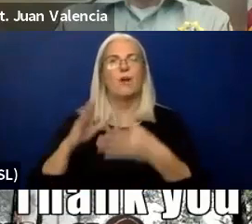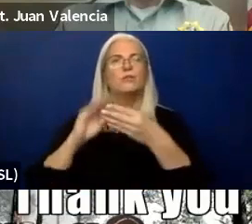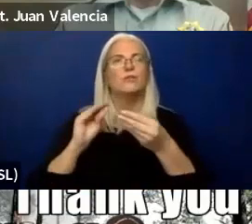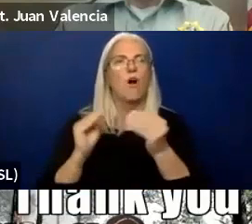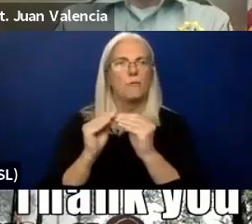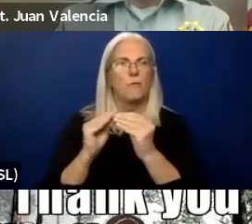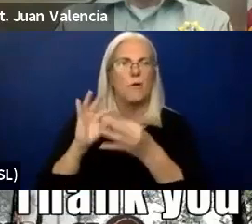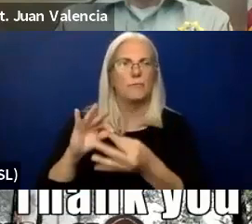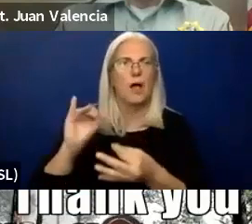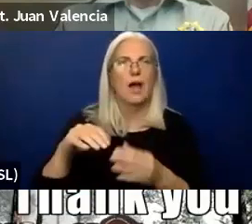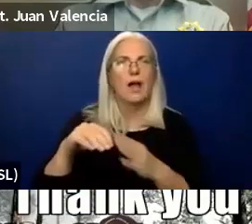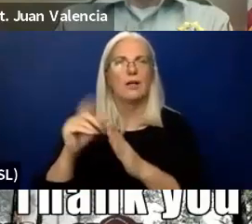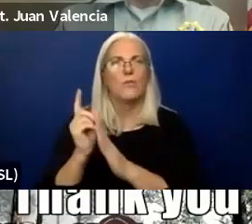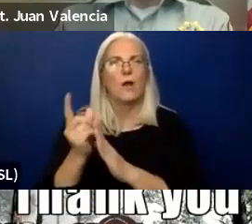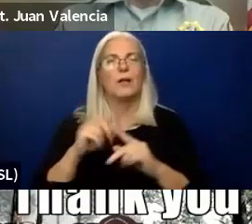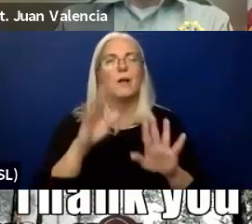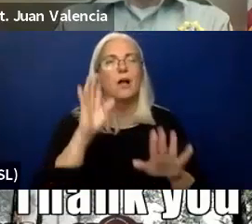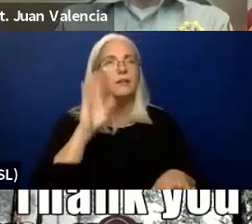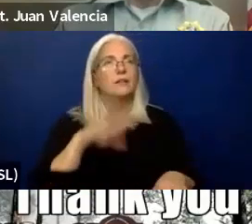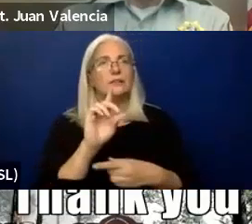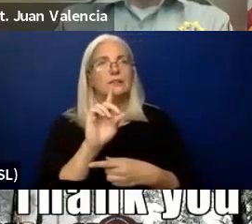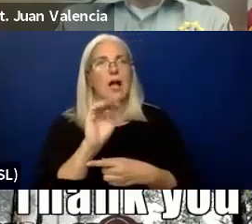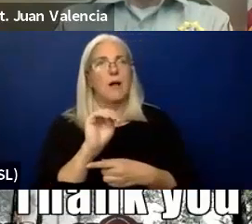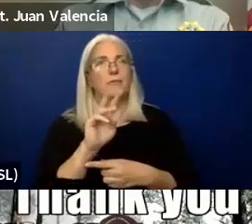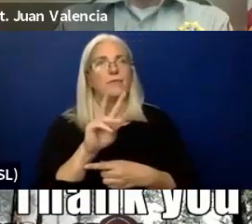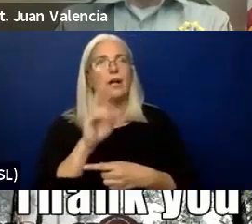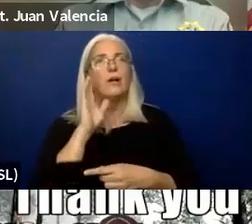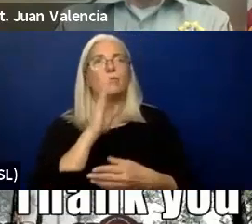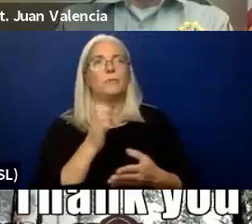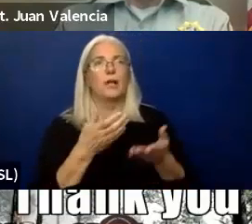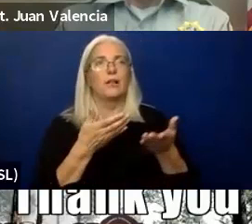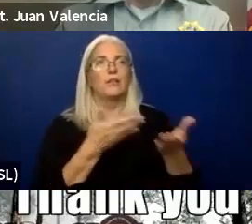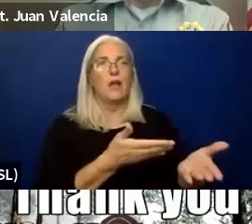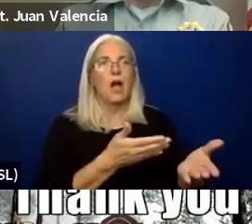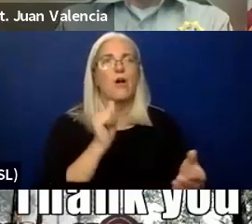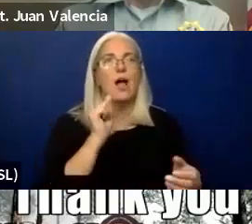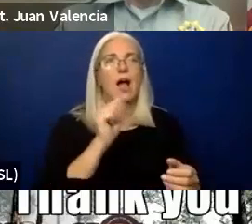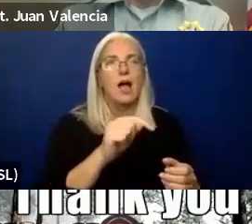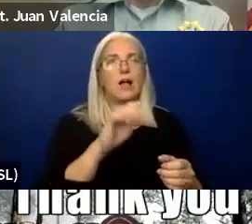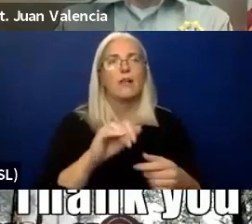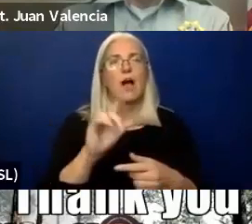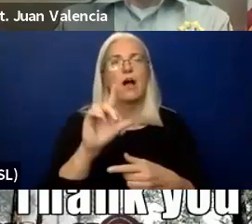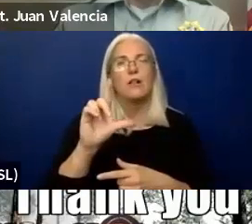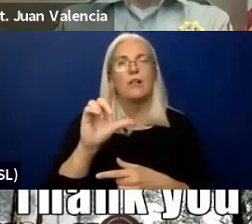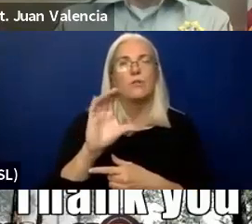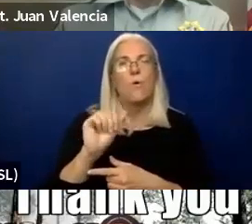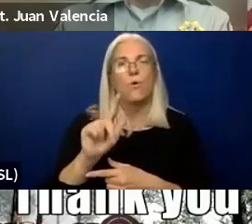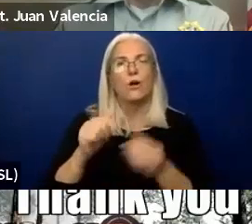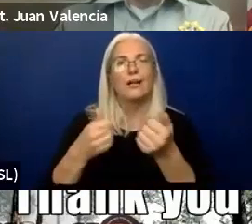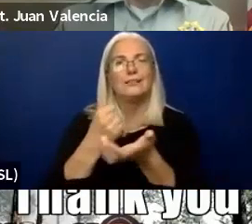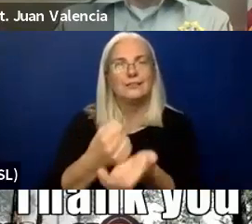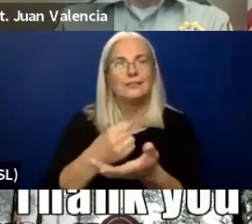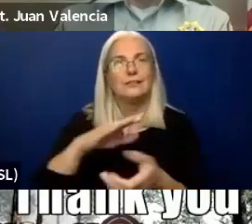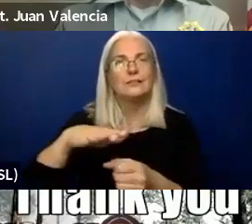DMV will be active and engaged at the center, prepared to be able to assist you if you've lost any critical ID, along with the Department